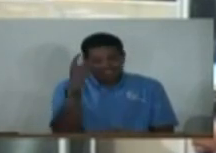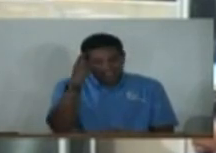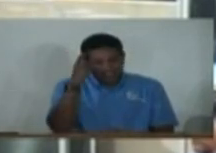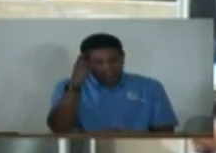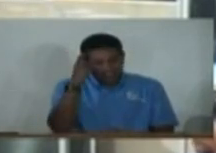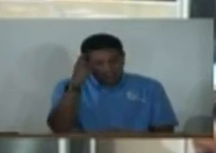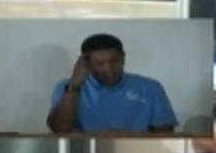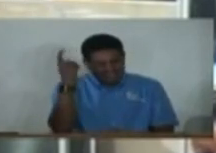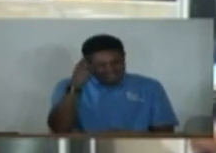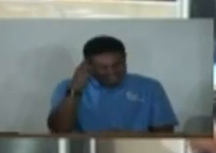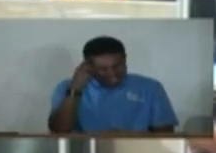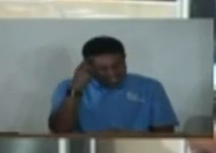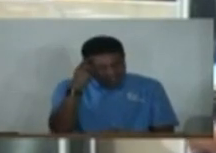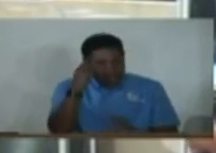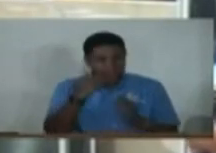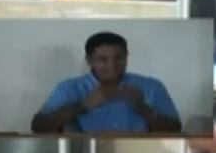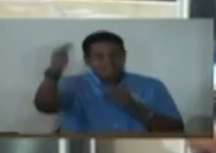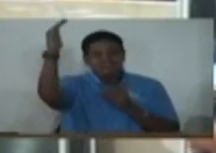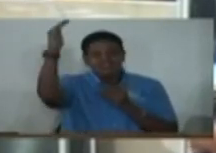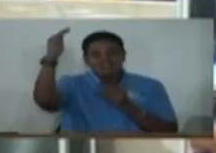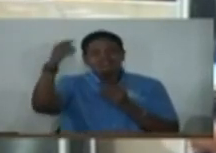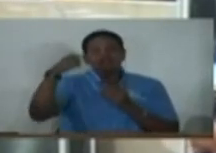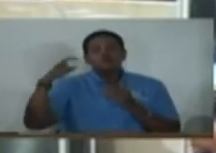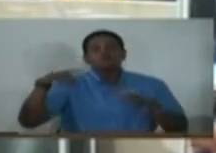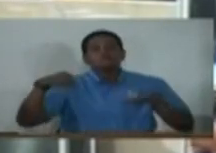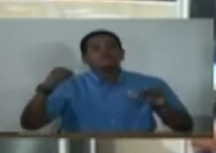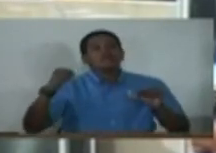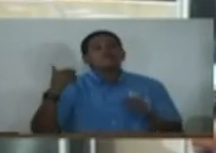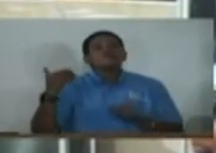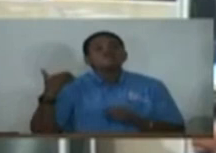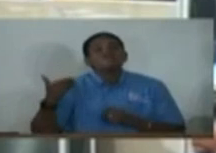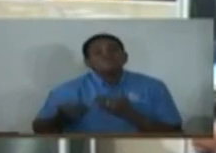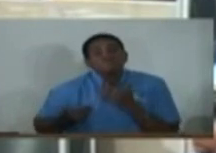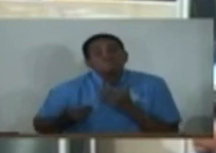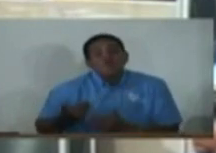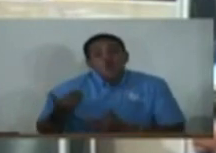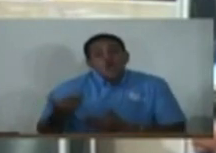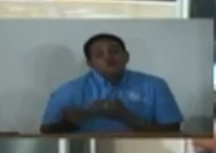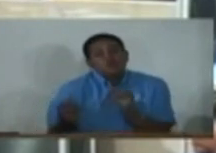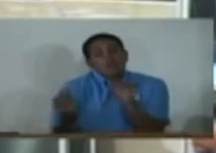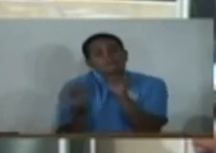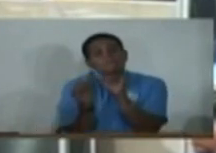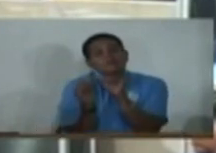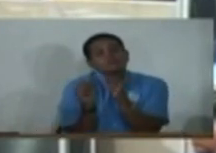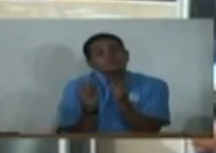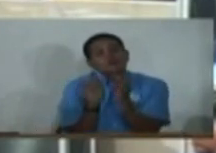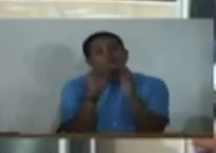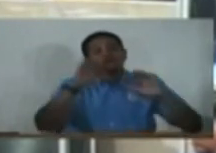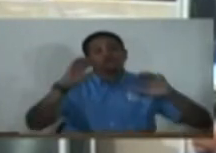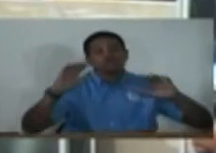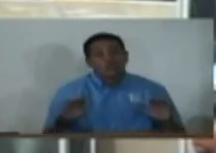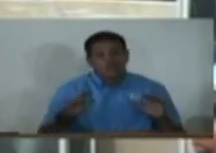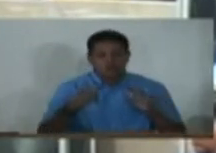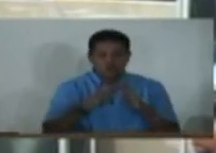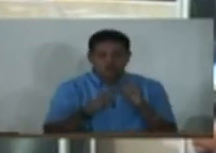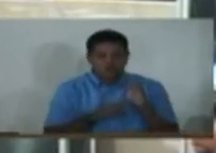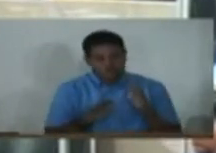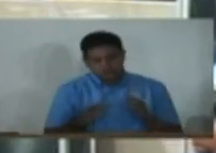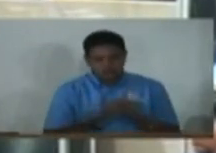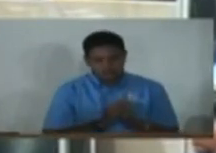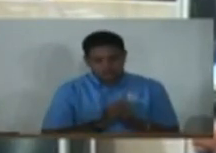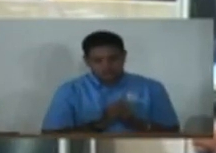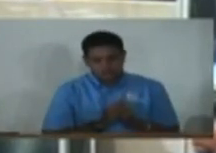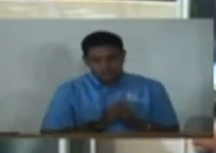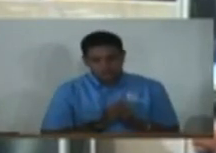Madam Speaker, we must therefore take a gradual and measured approach to relaxation of these measures,